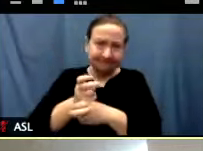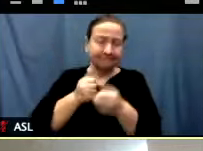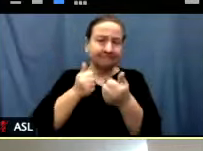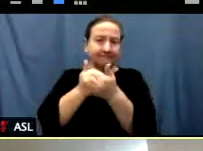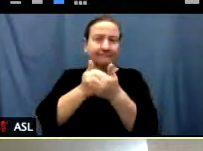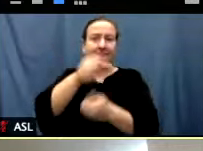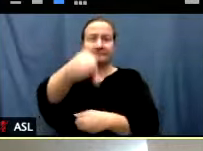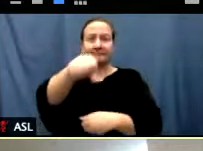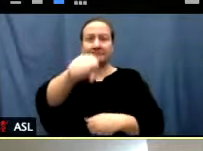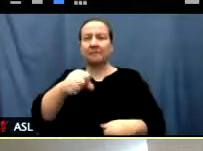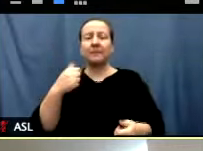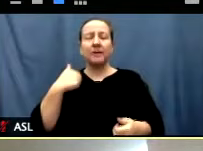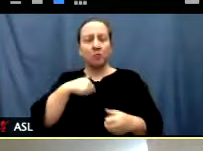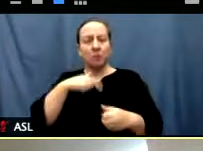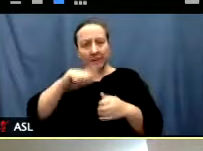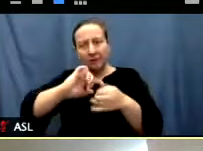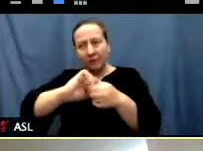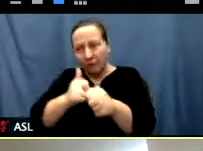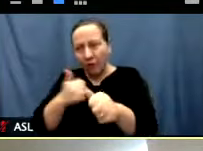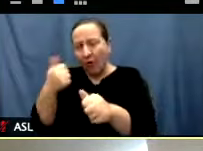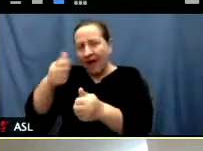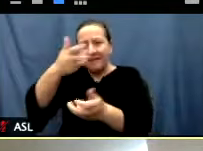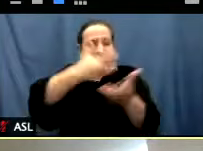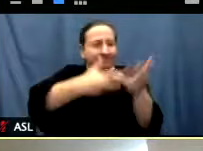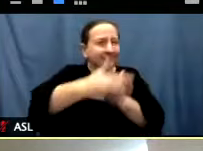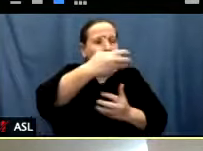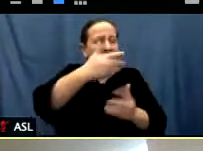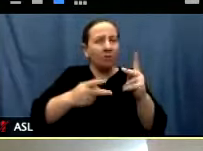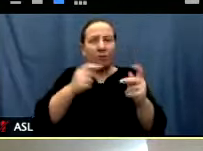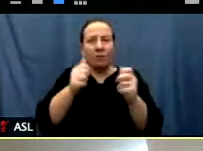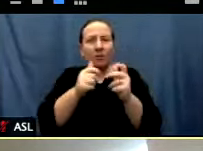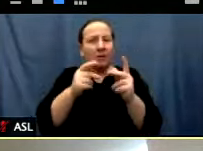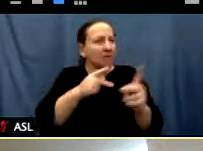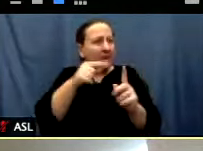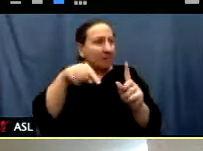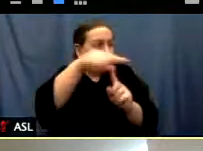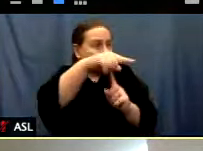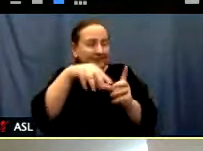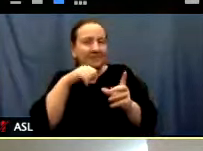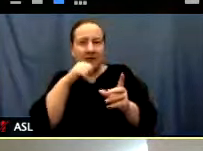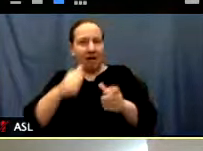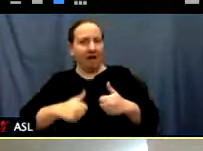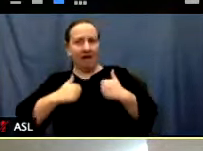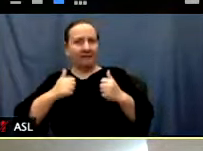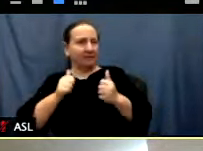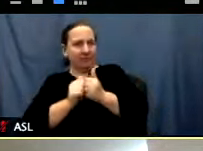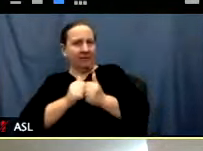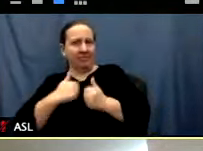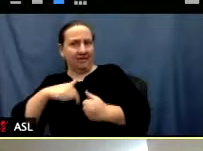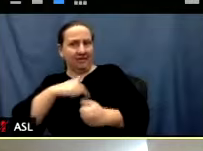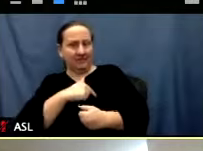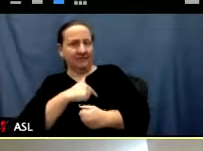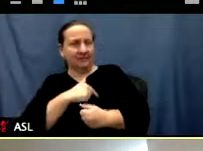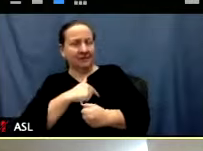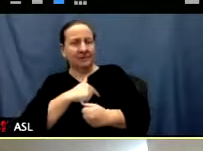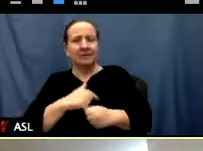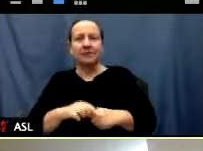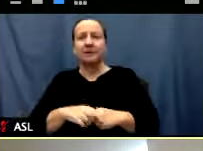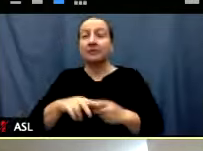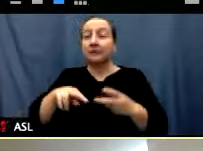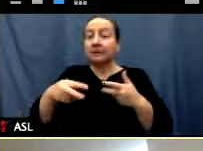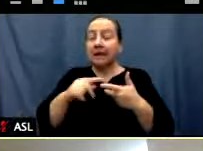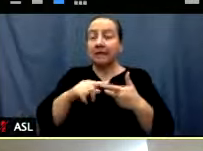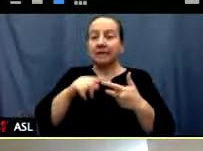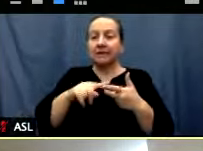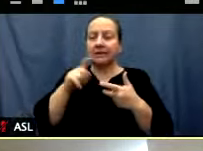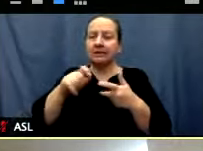avoid any social interactions with those who live outside of our home. Second, we need to keep our distance. Just